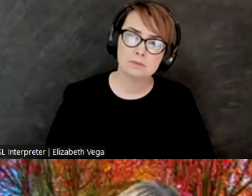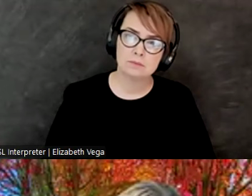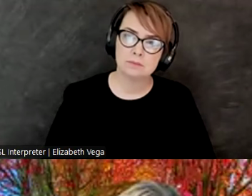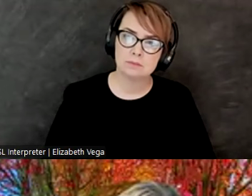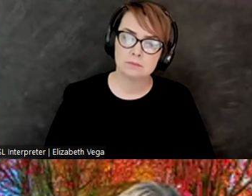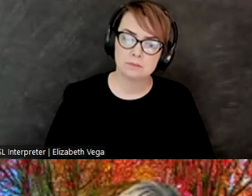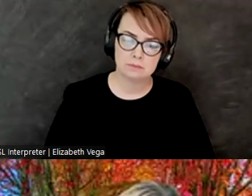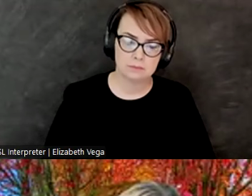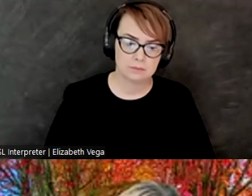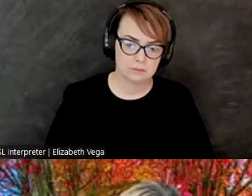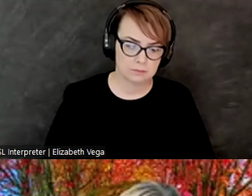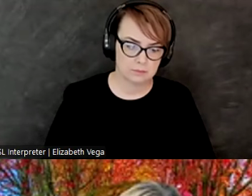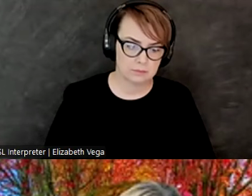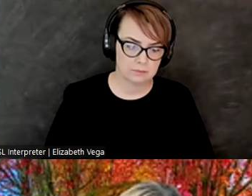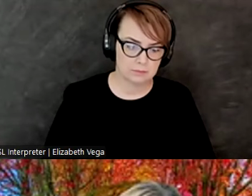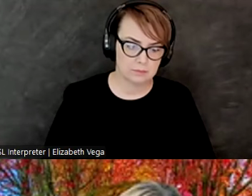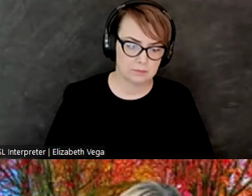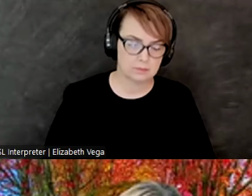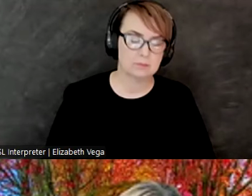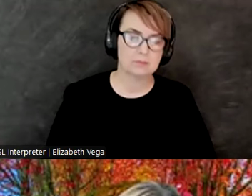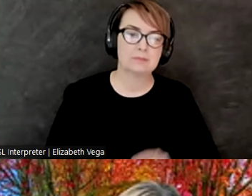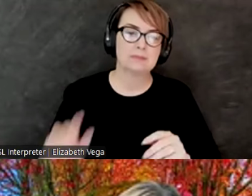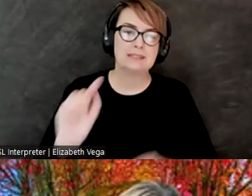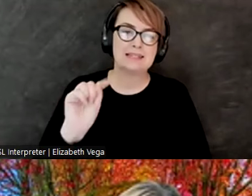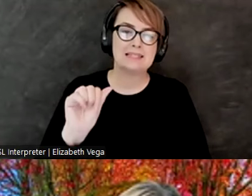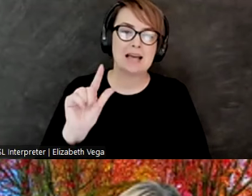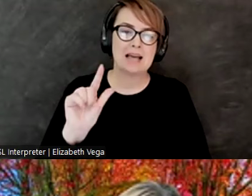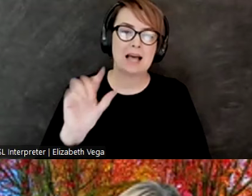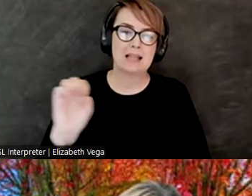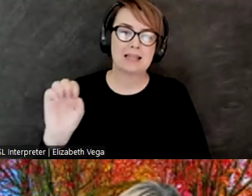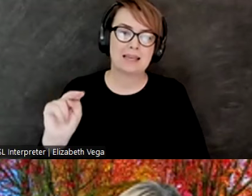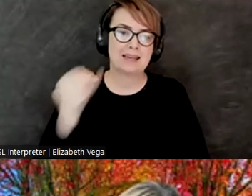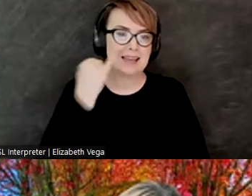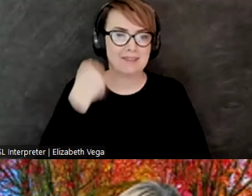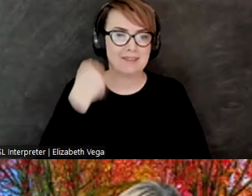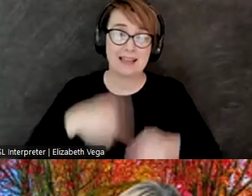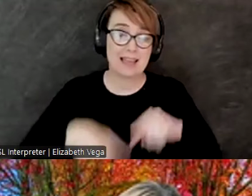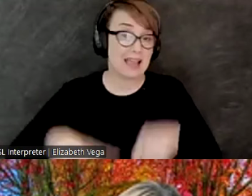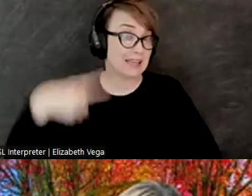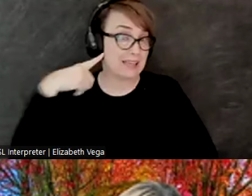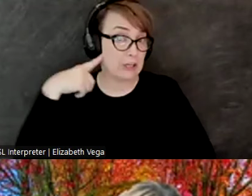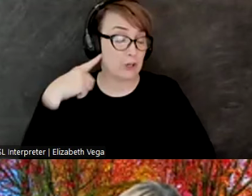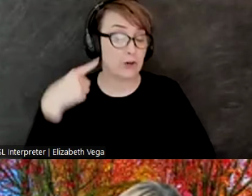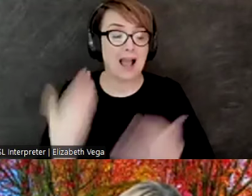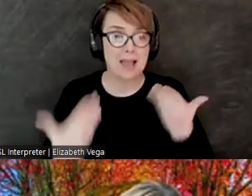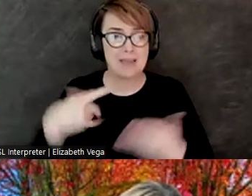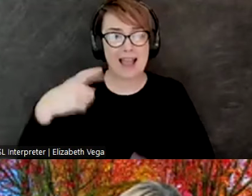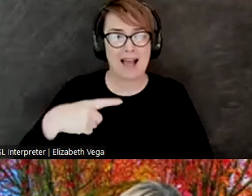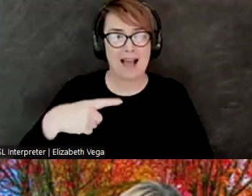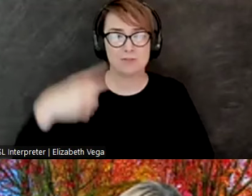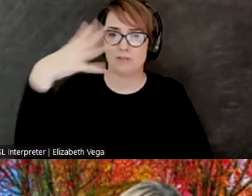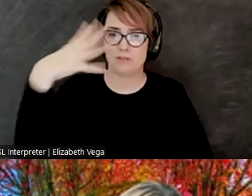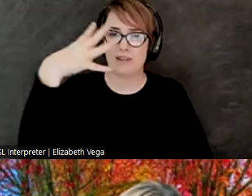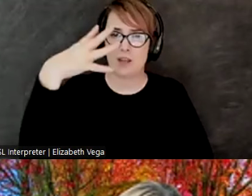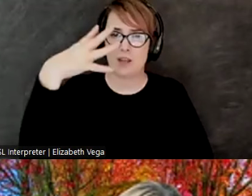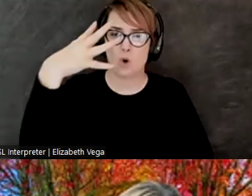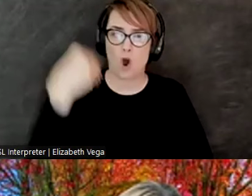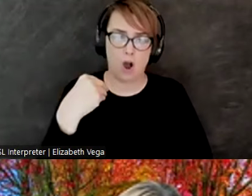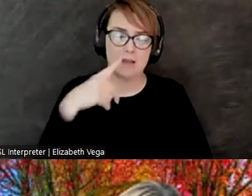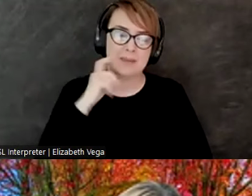In case I'm unable to hear audio, I may have to close, turn off my video for a moment because of